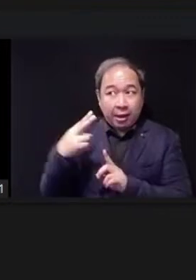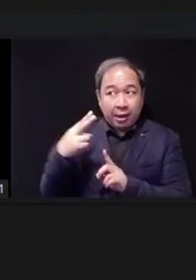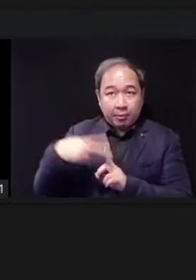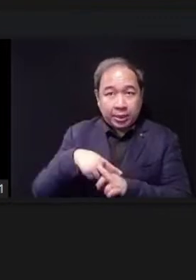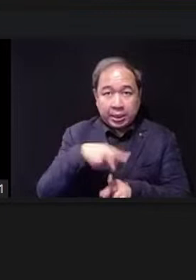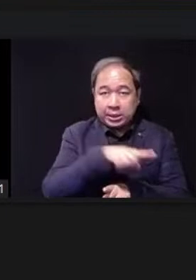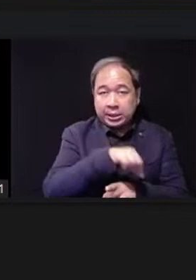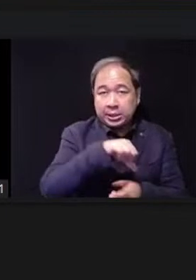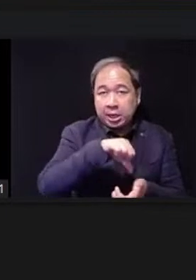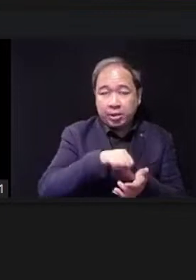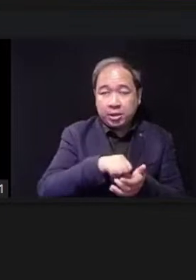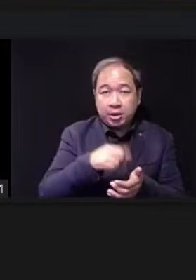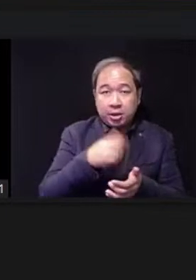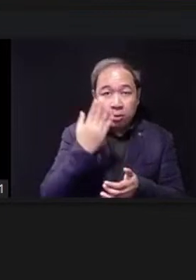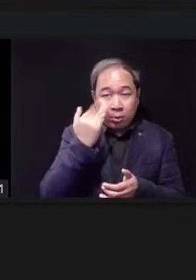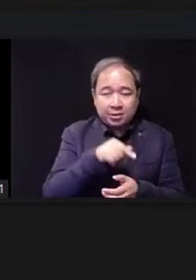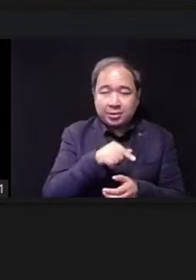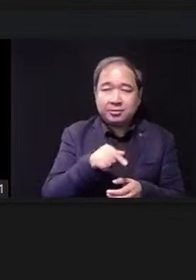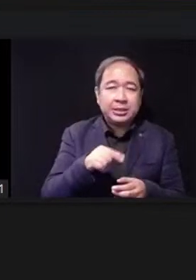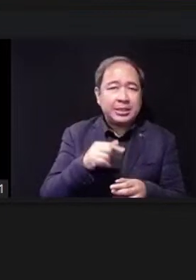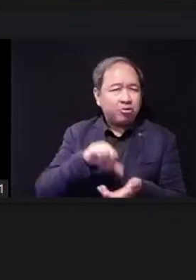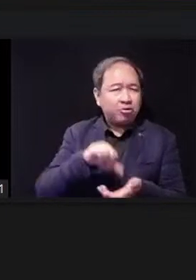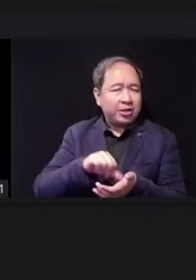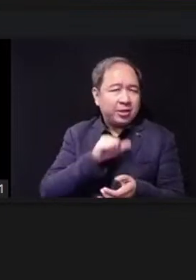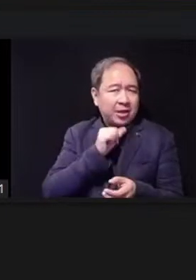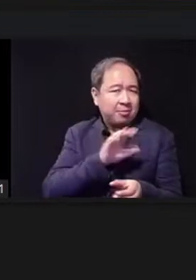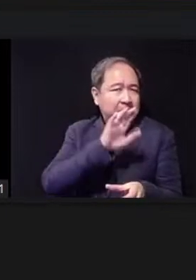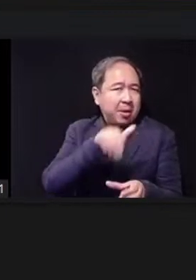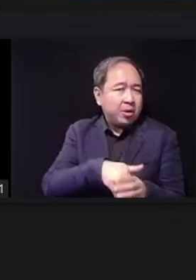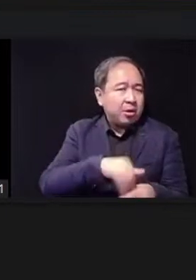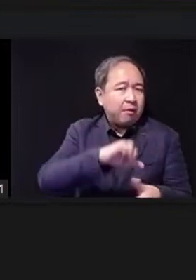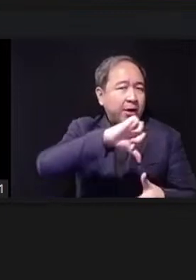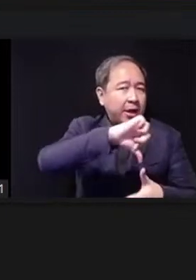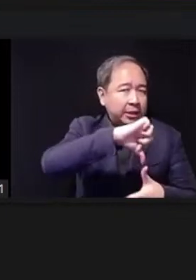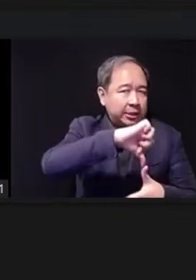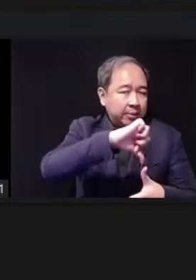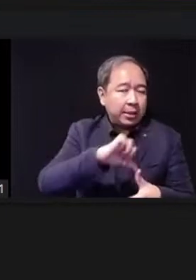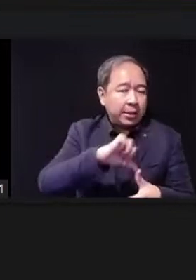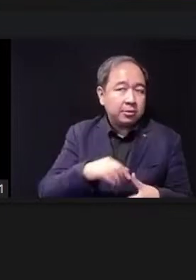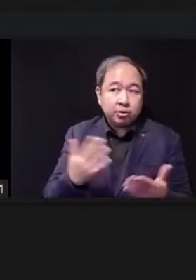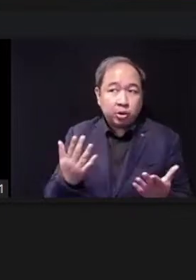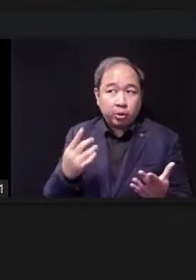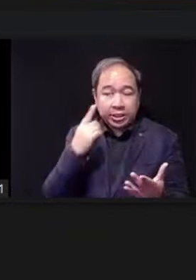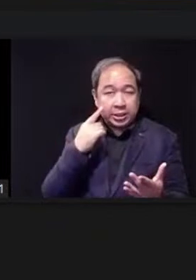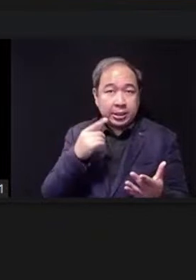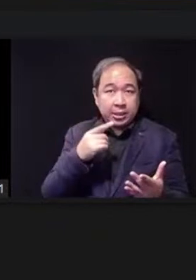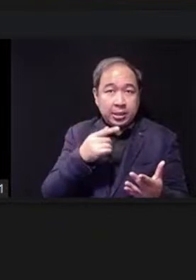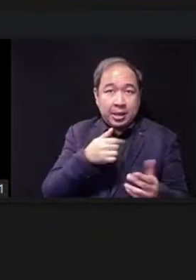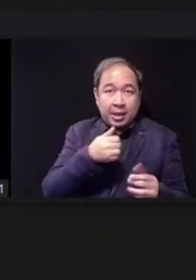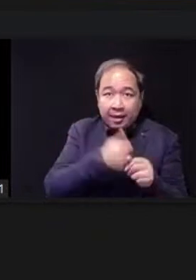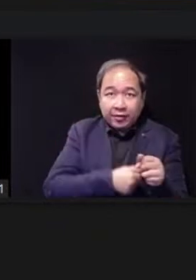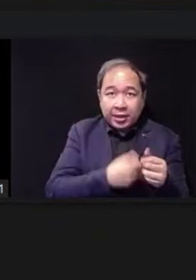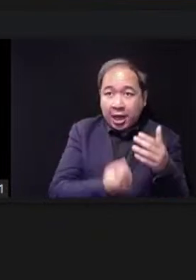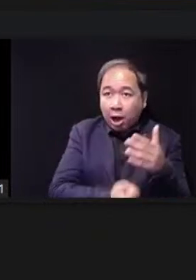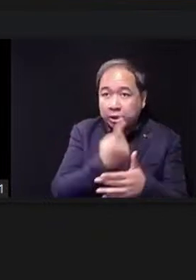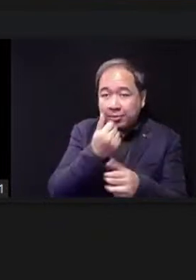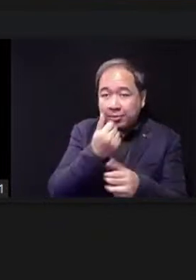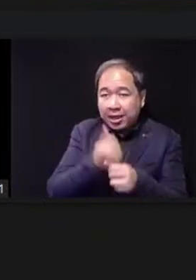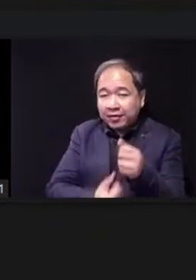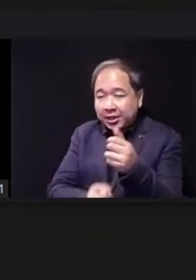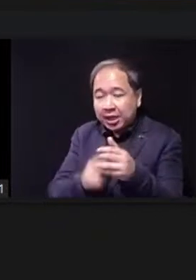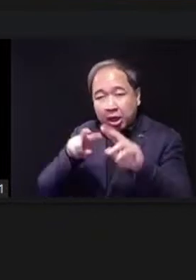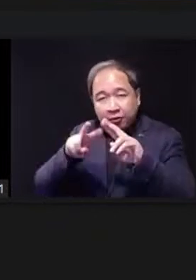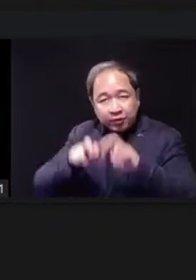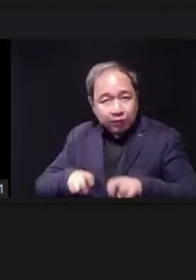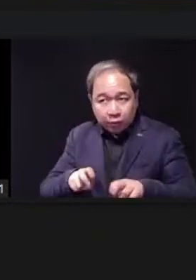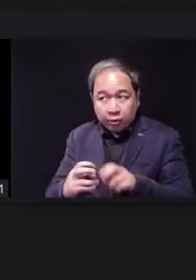of Iran because they're not a member of that region. So it's not asking for every outcome of every review to be applicable to every member